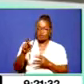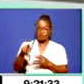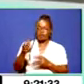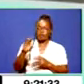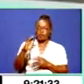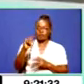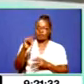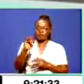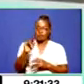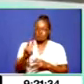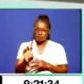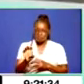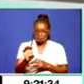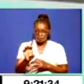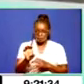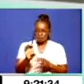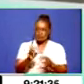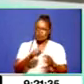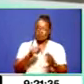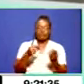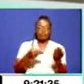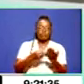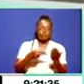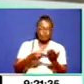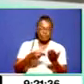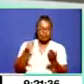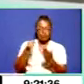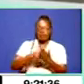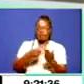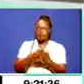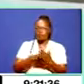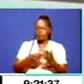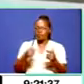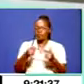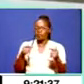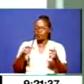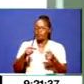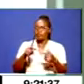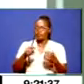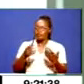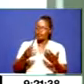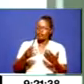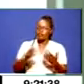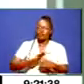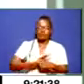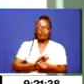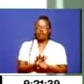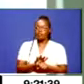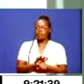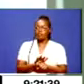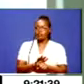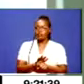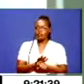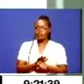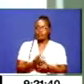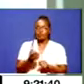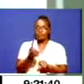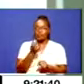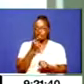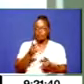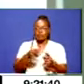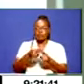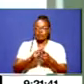fight against COVID-19. And in studio we have Kenneth Otieno. He is a medical engineer and director at Gradient